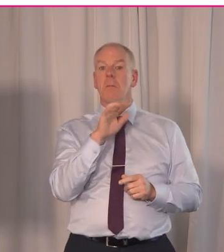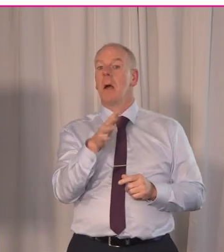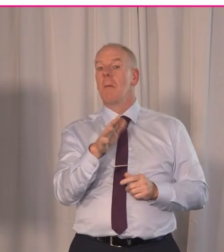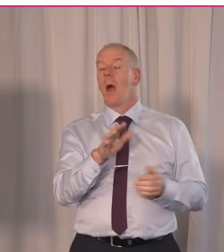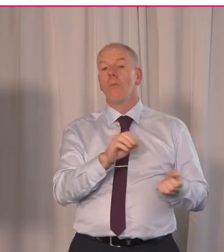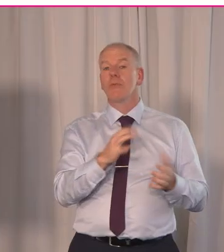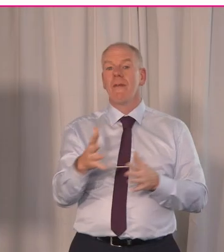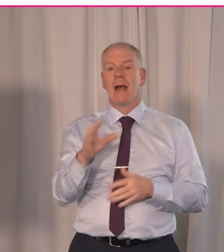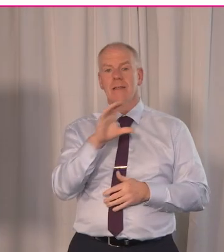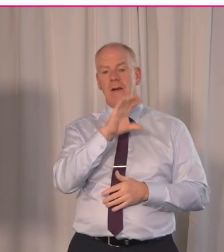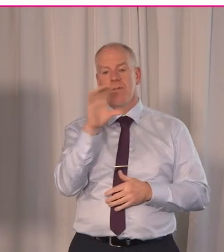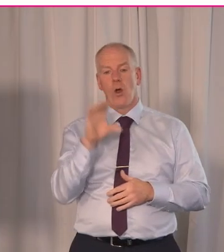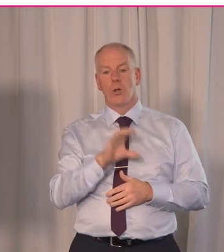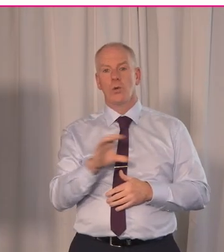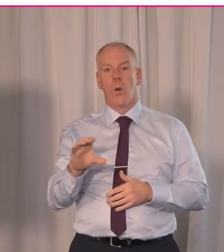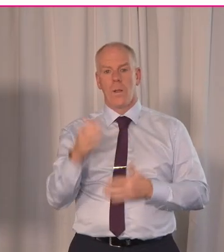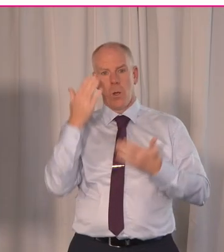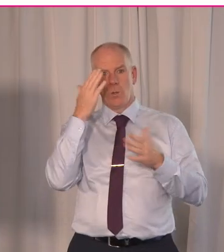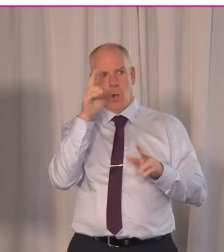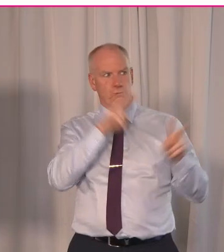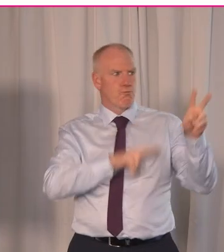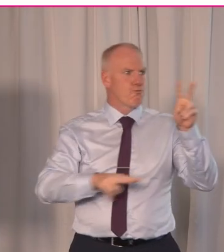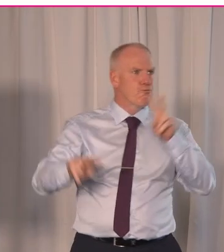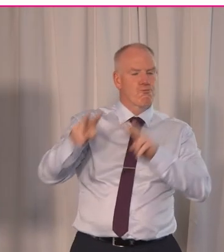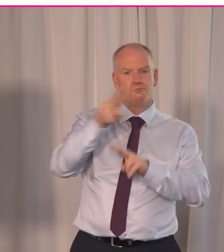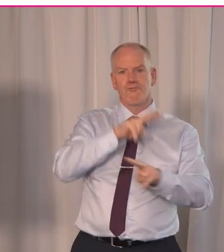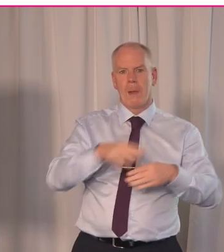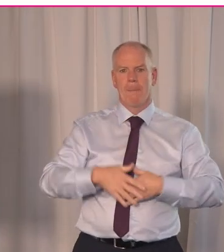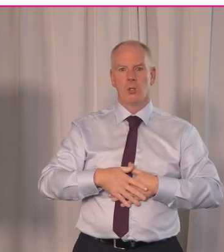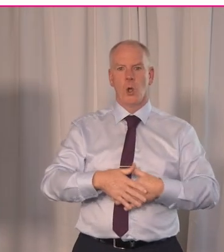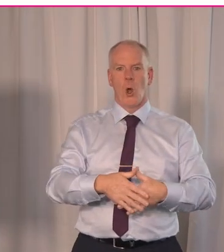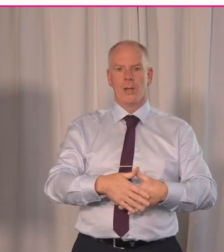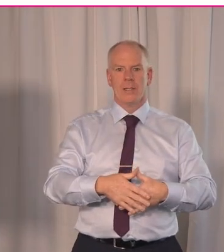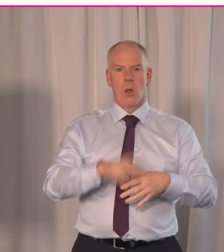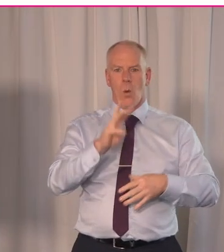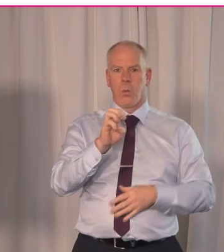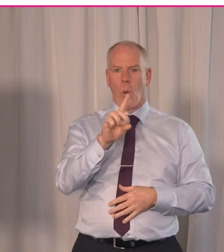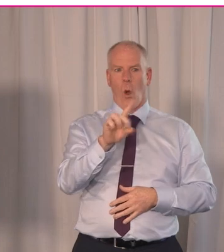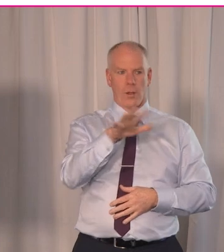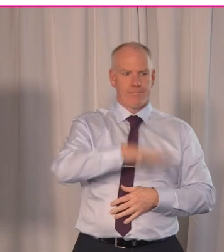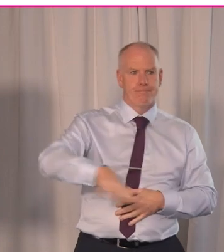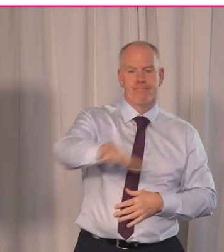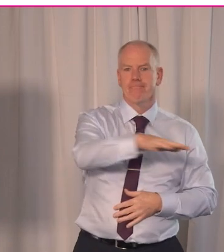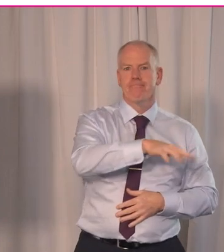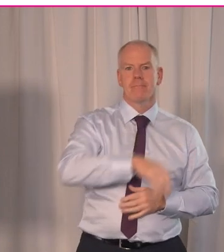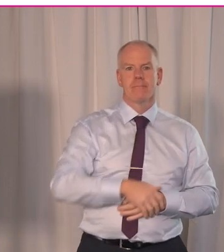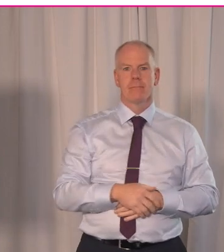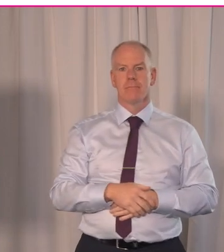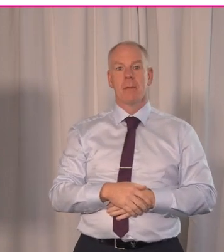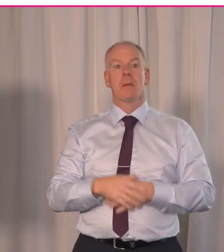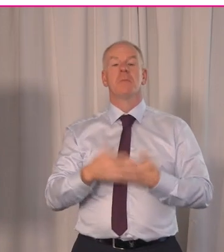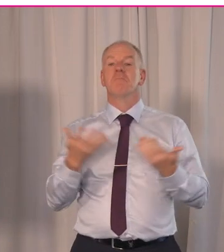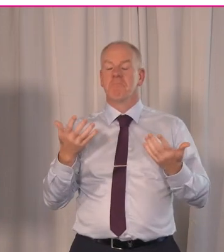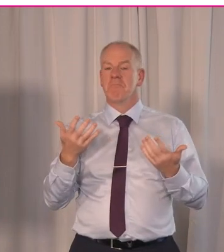providing, virtual tours of maternity units and, maybe women having their appointments with the same